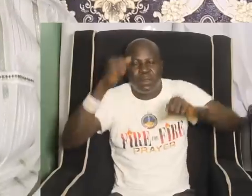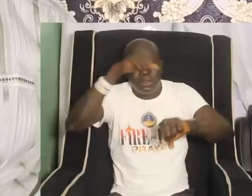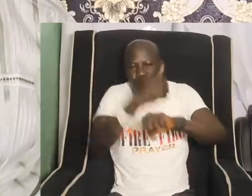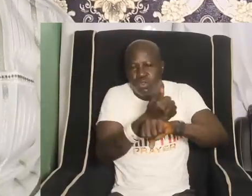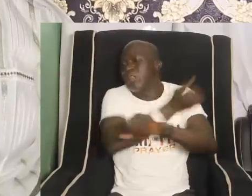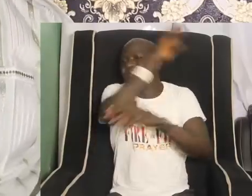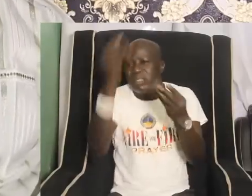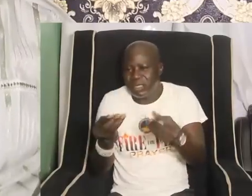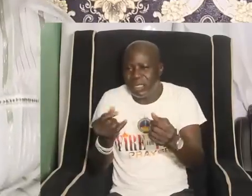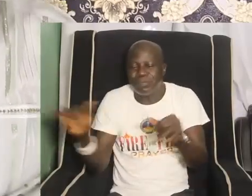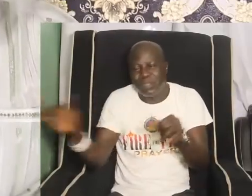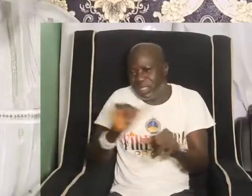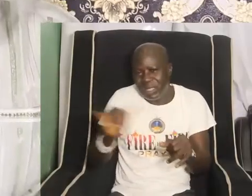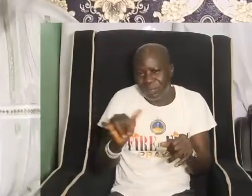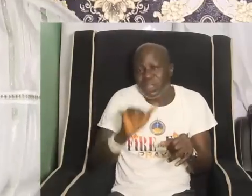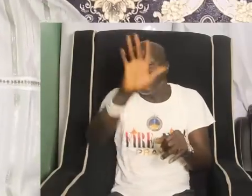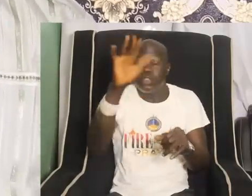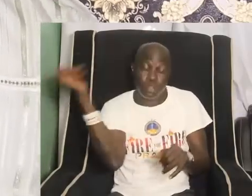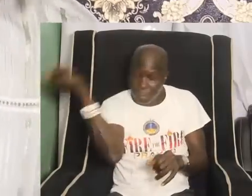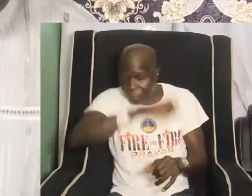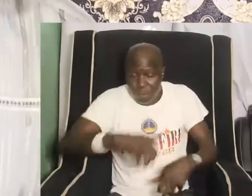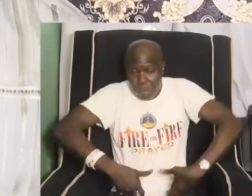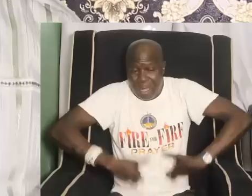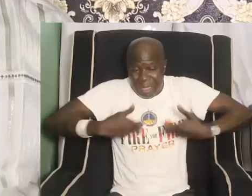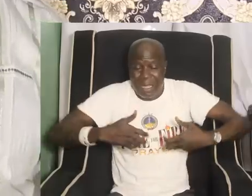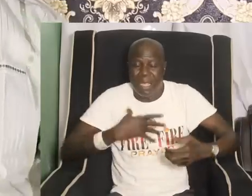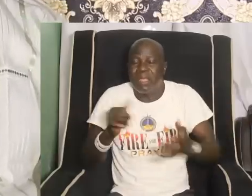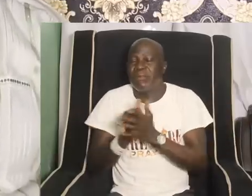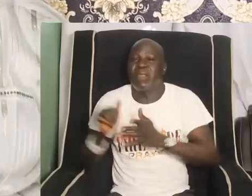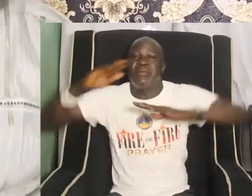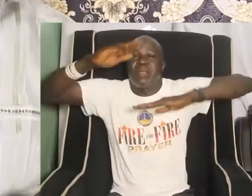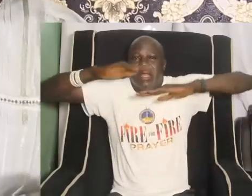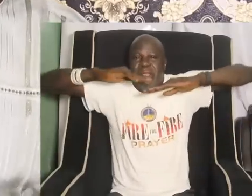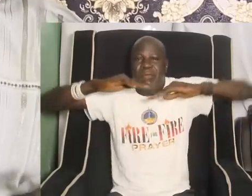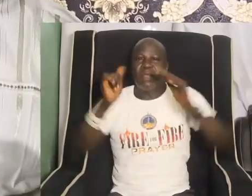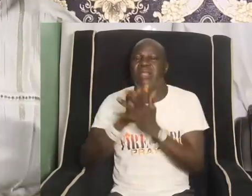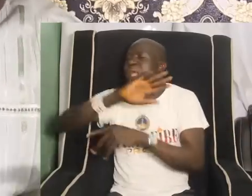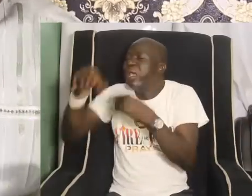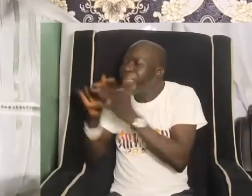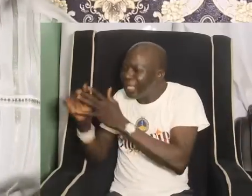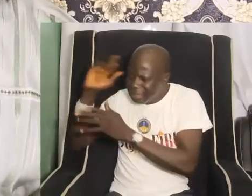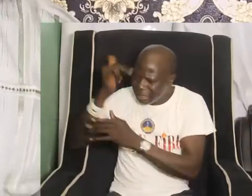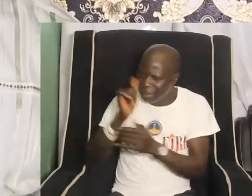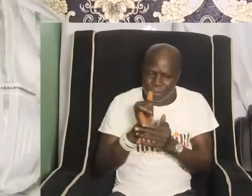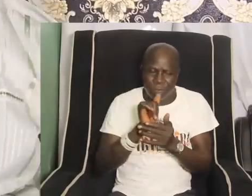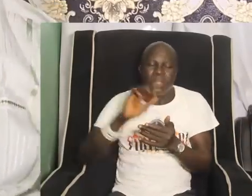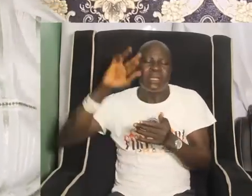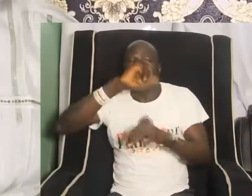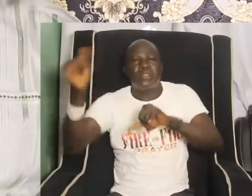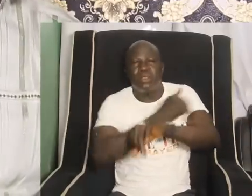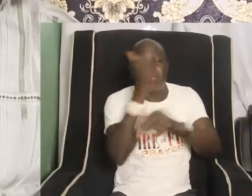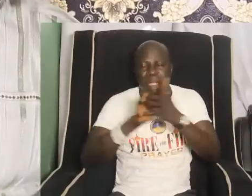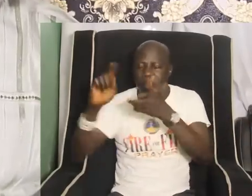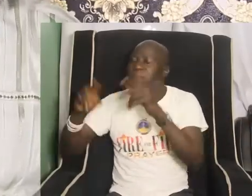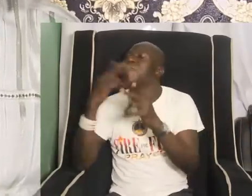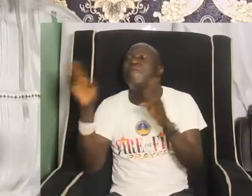òkúta. Ìbínú rẹ̀. Anger o wúwo jù bẹ́ẹ̀ lọ. Is heavier than that. Sorry, ìbínú jẹ́ tó burú jù. Wrath is something